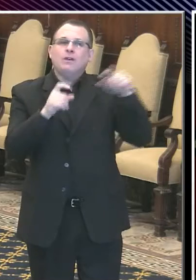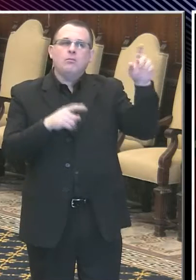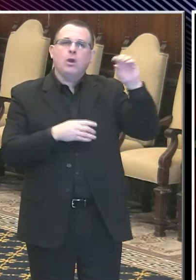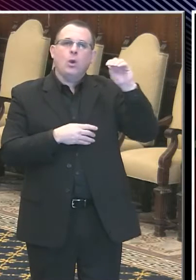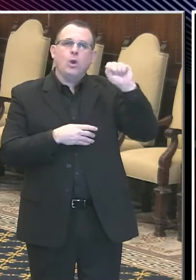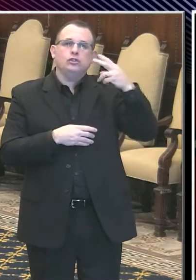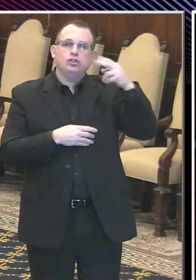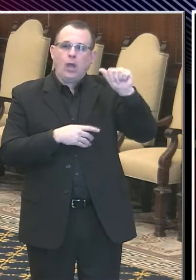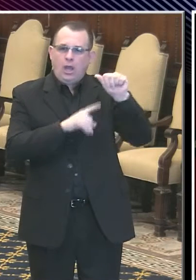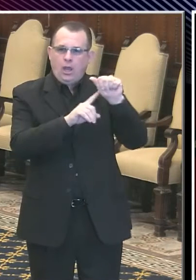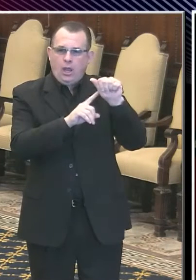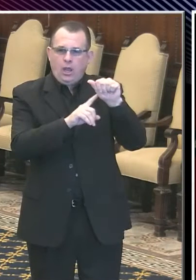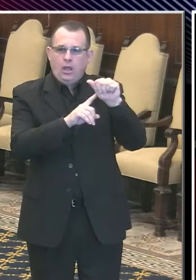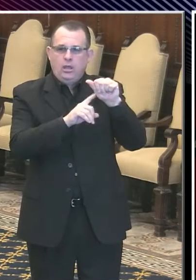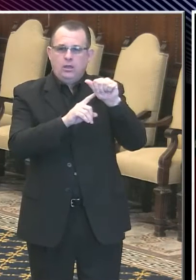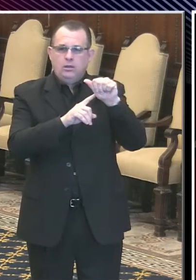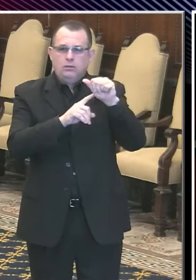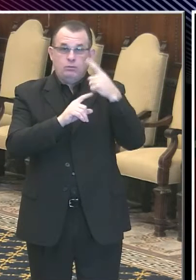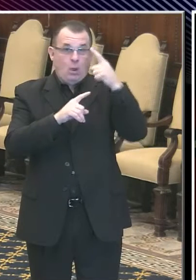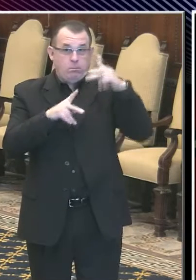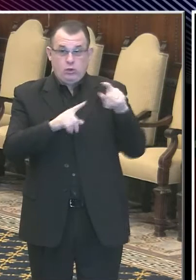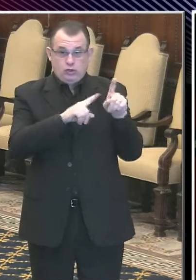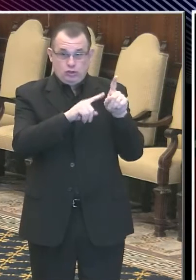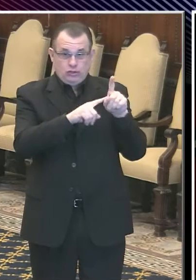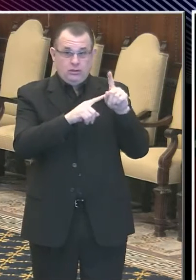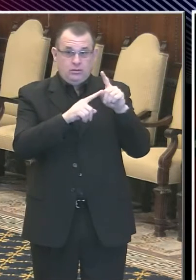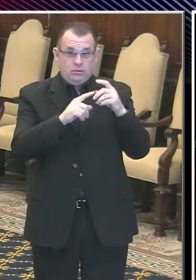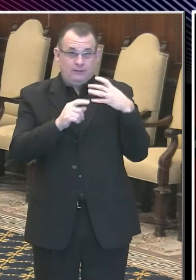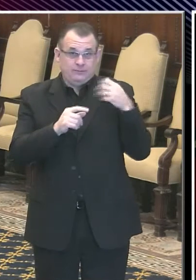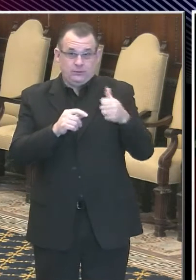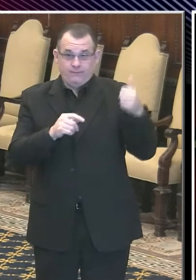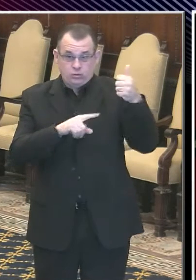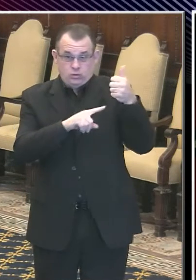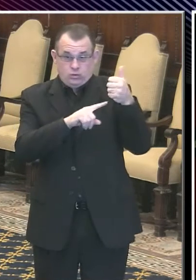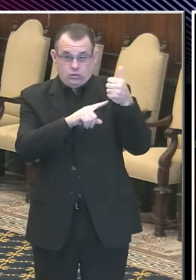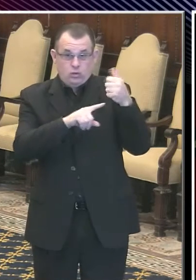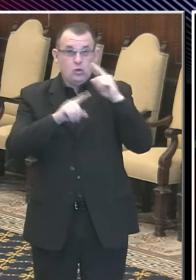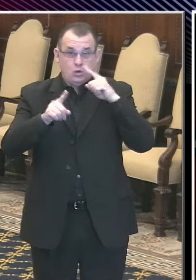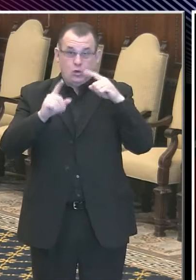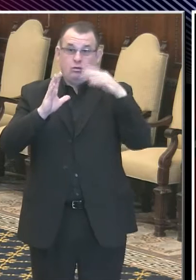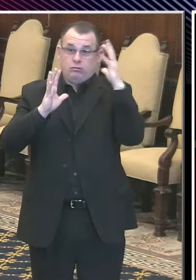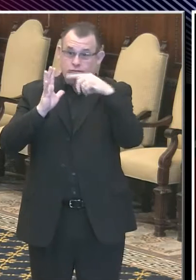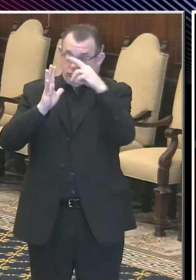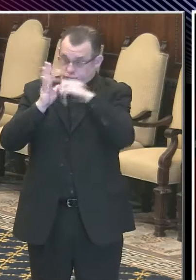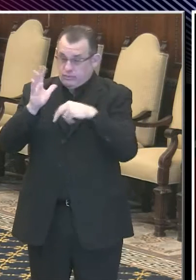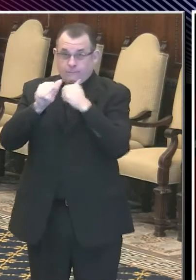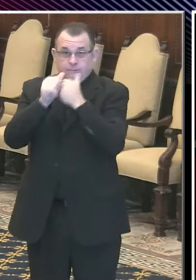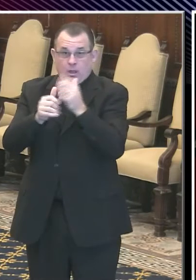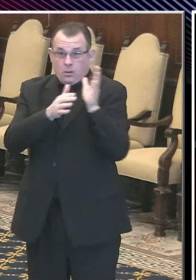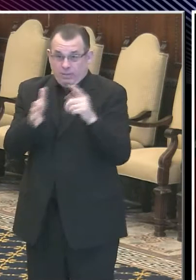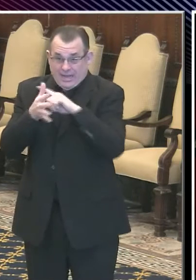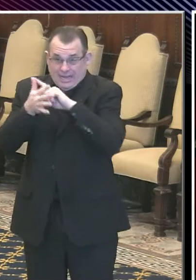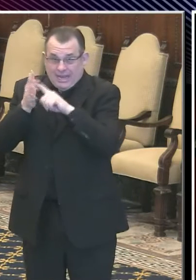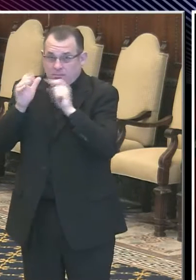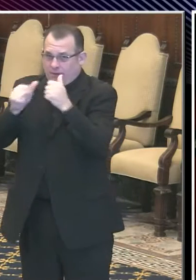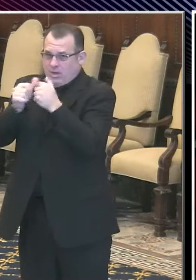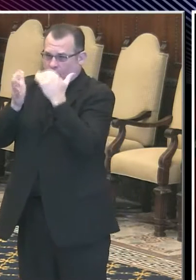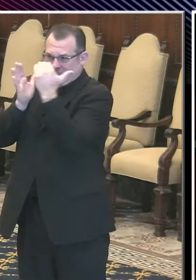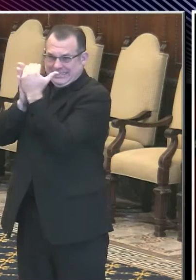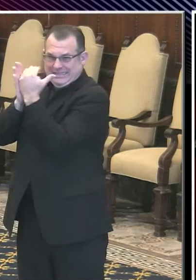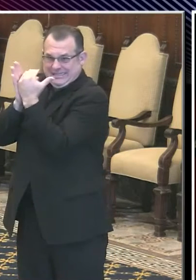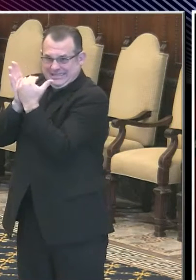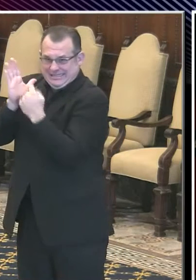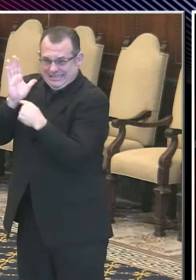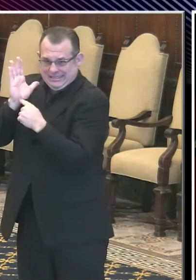orders related to COVID-19. The order also specifies the number of workers allowed on a site based on the type of project and its